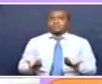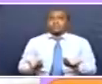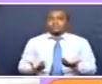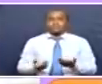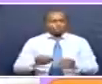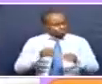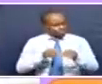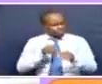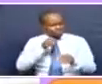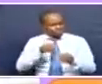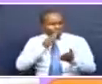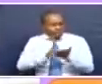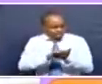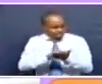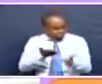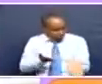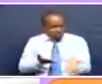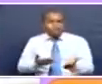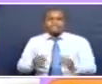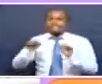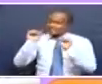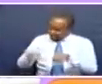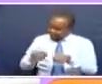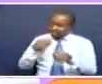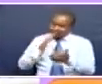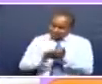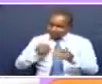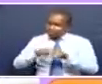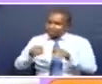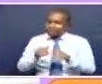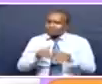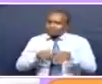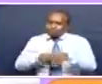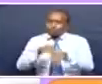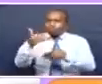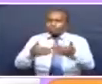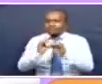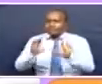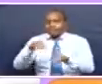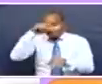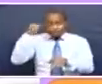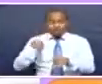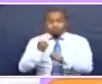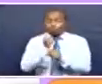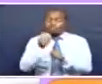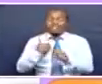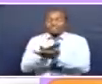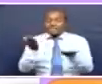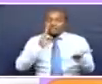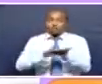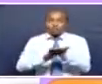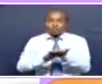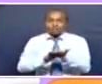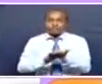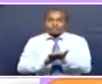writing? They say, yes, it's in writing, but it did not follow the due process, because I don't have any recommendation from what we call the